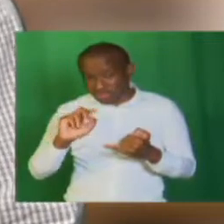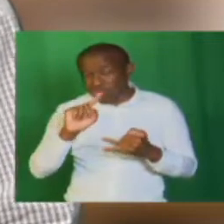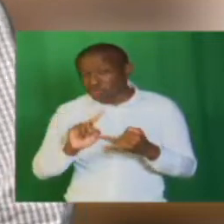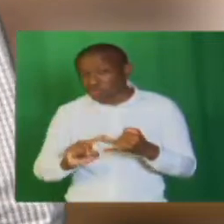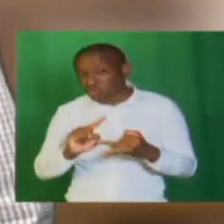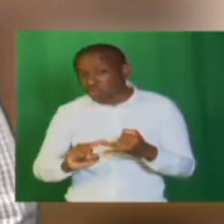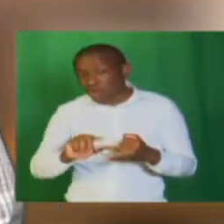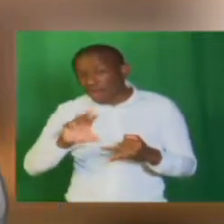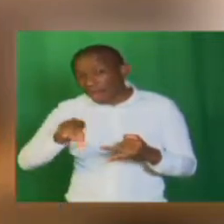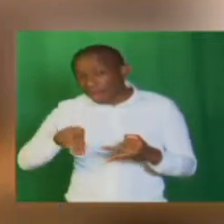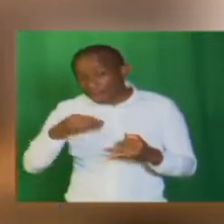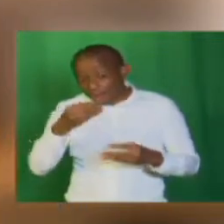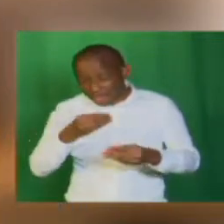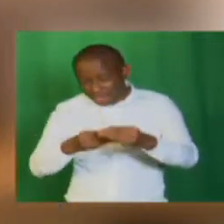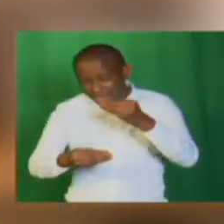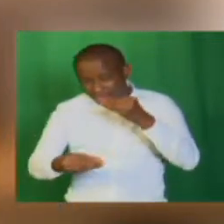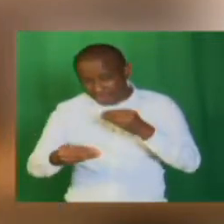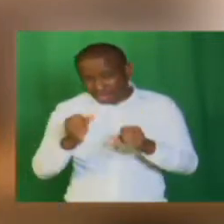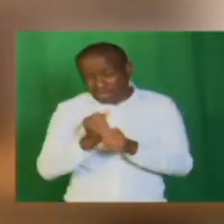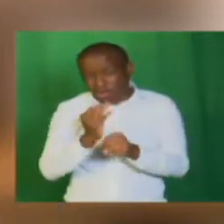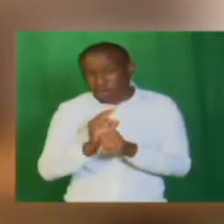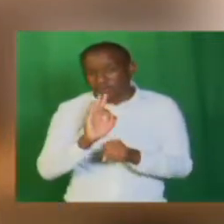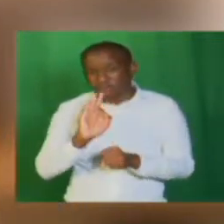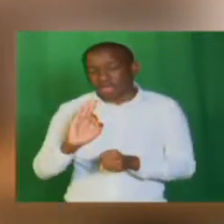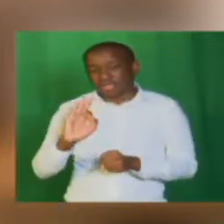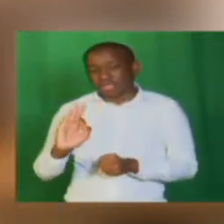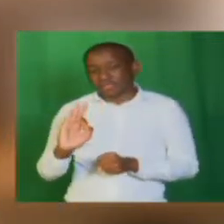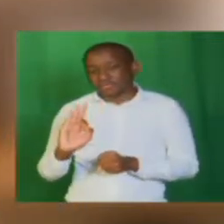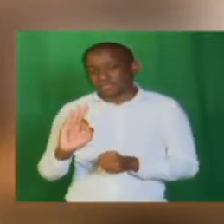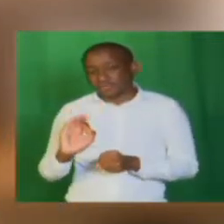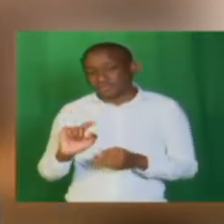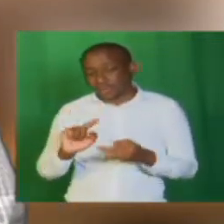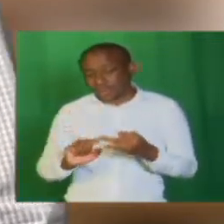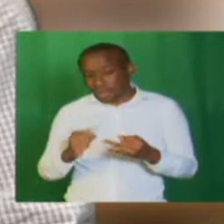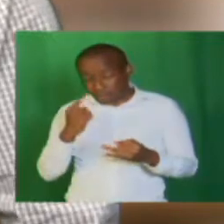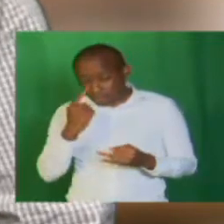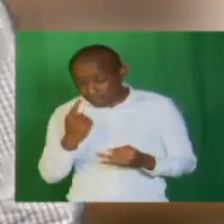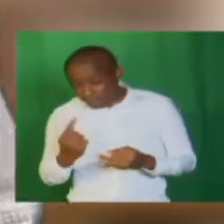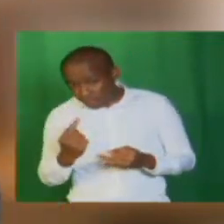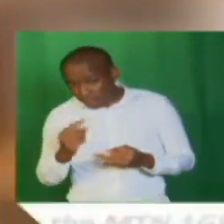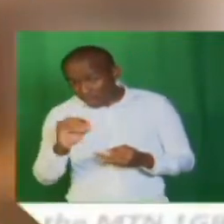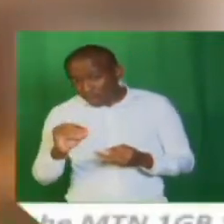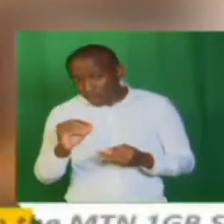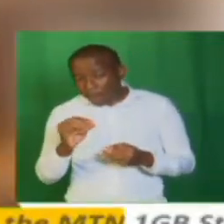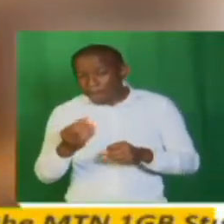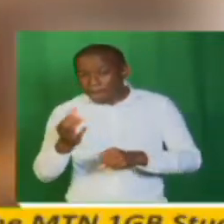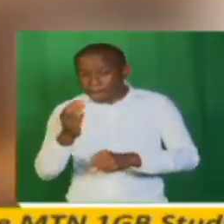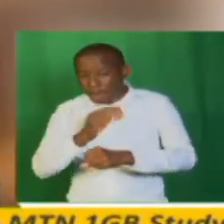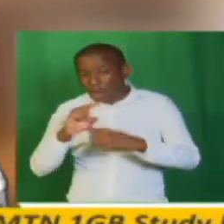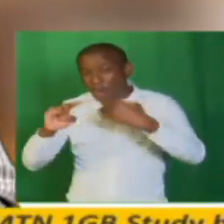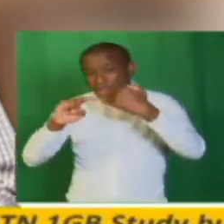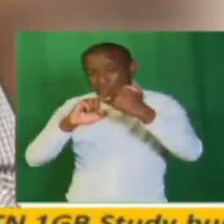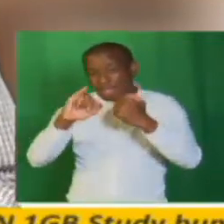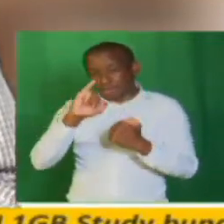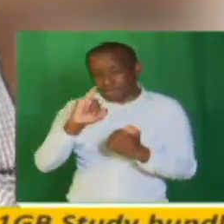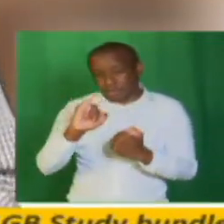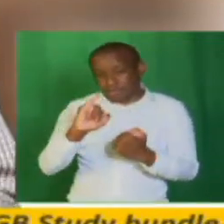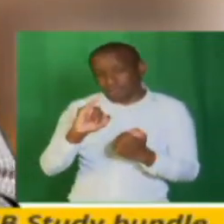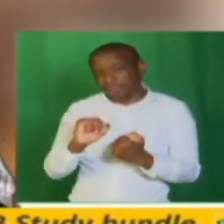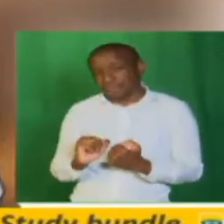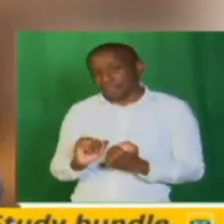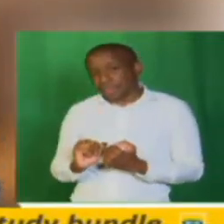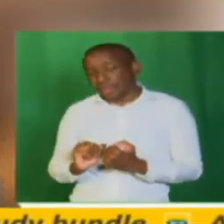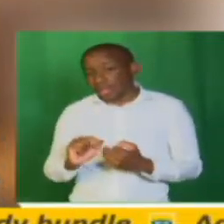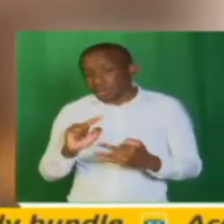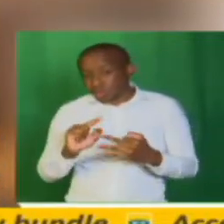to find the inverse of a function, which is denoted by a to the power negative 1, and then to